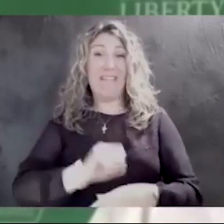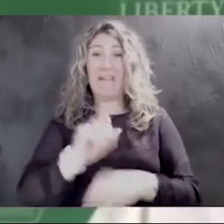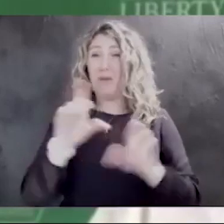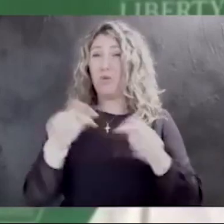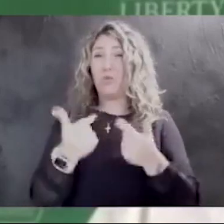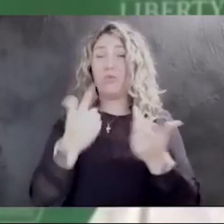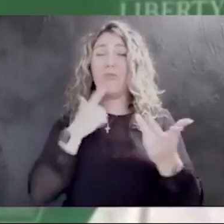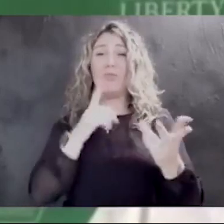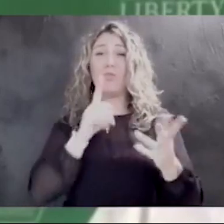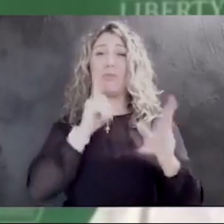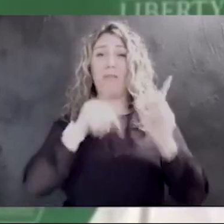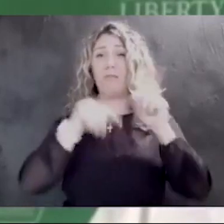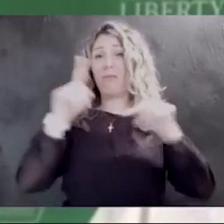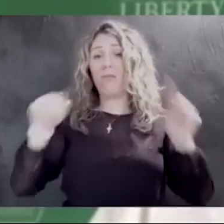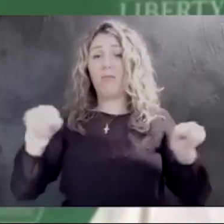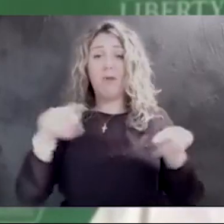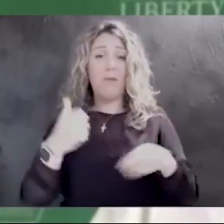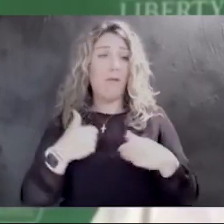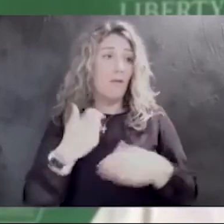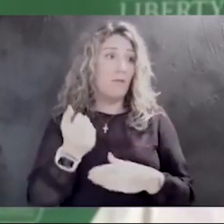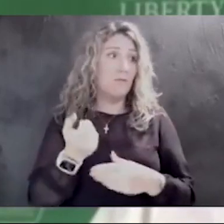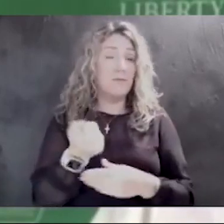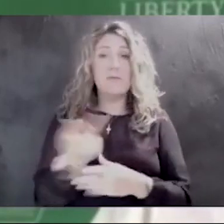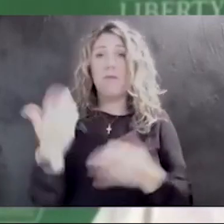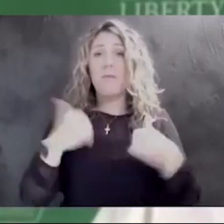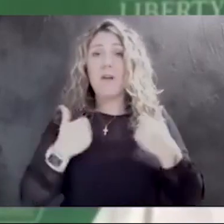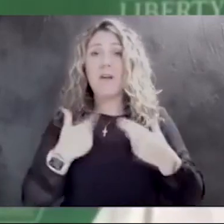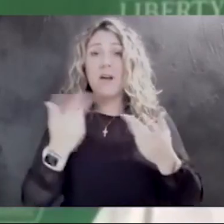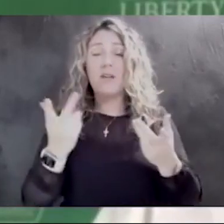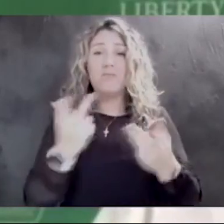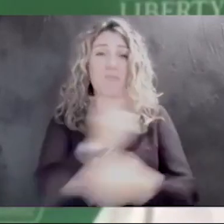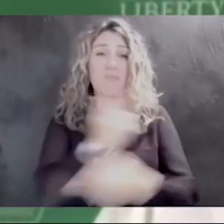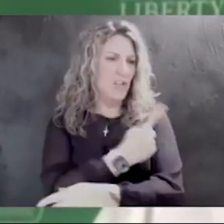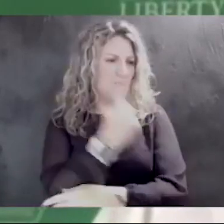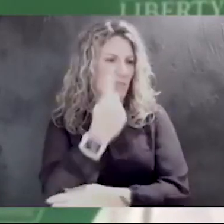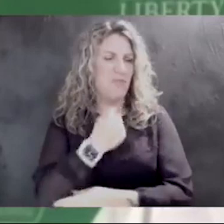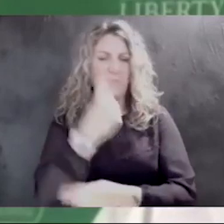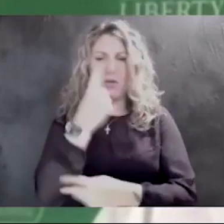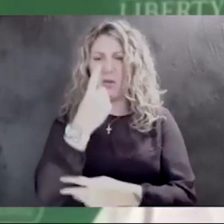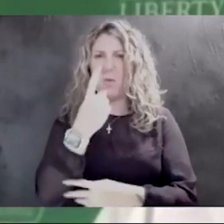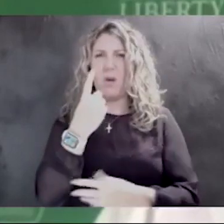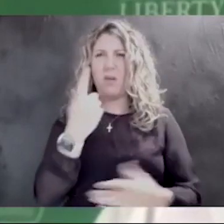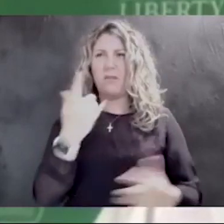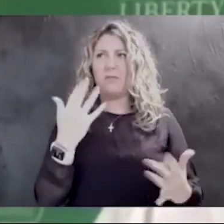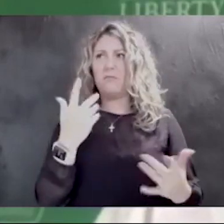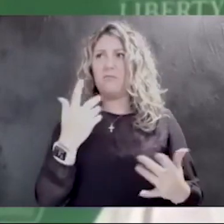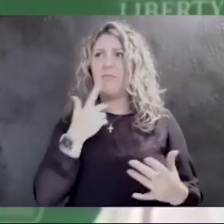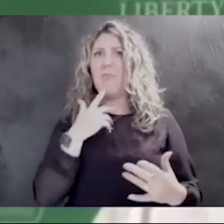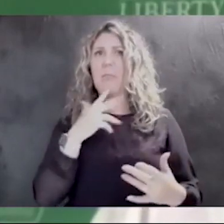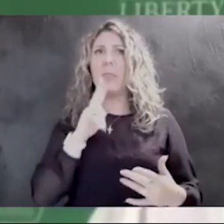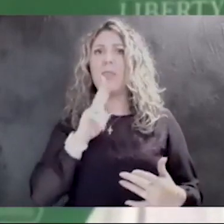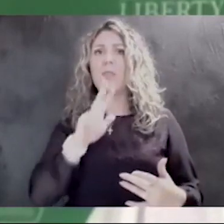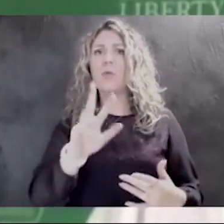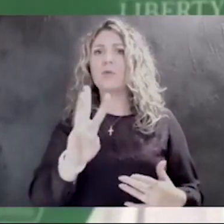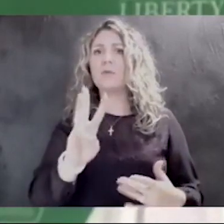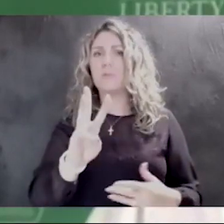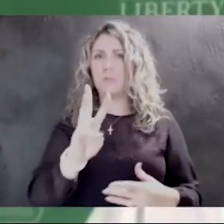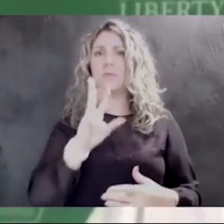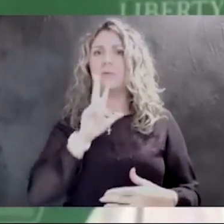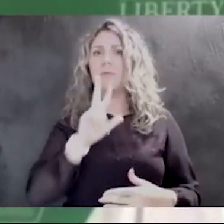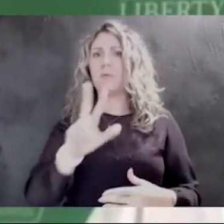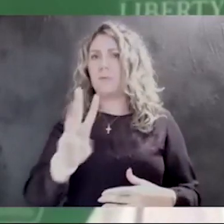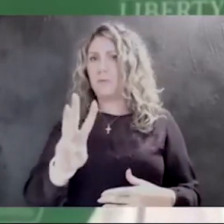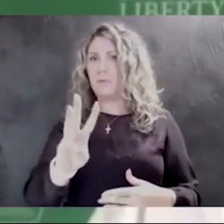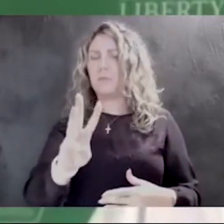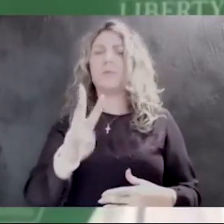We do have some of our young patients as well. I think one of them is 36.